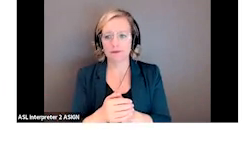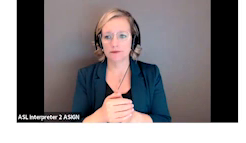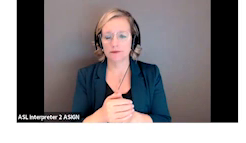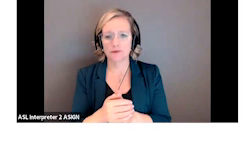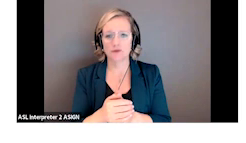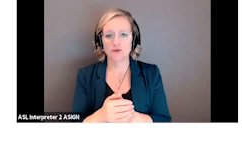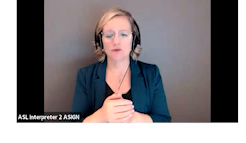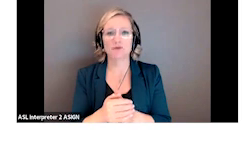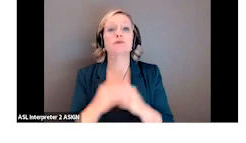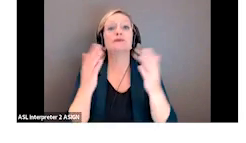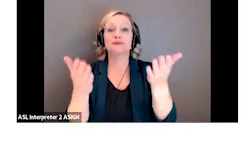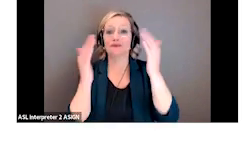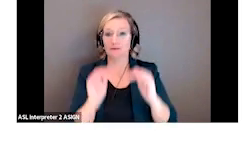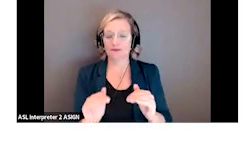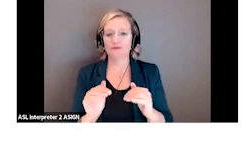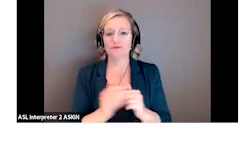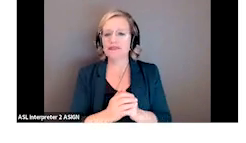what's changed for 2024?